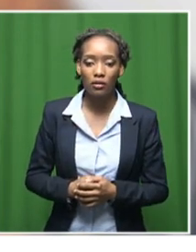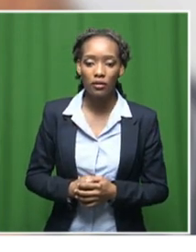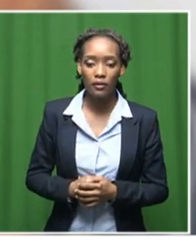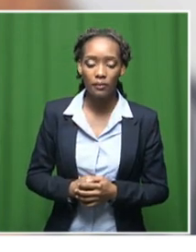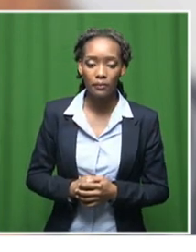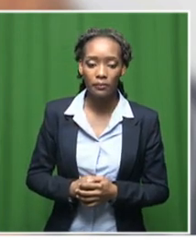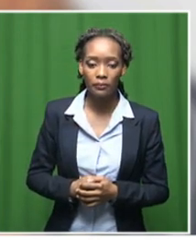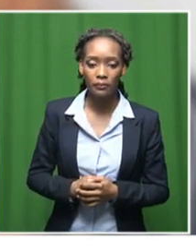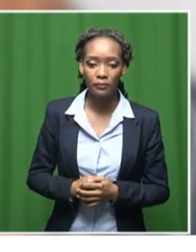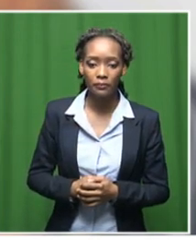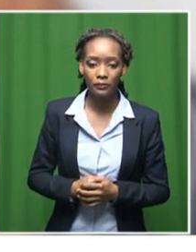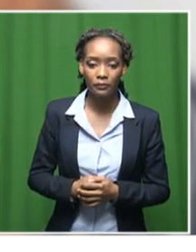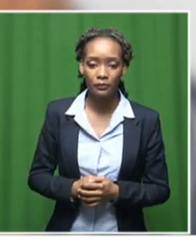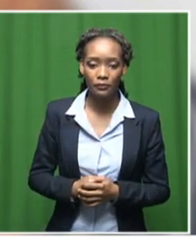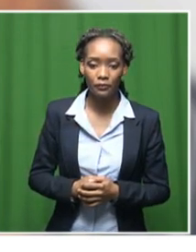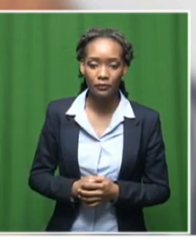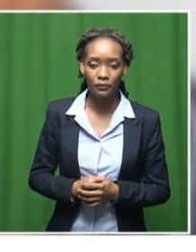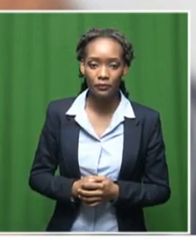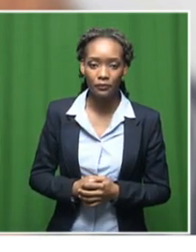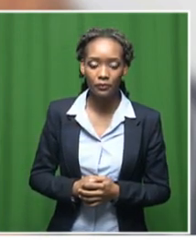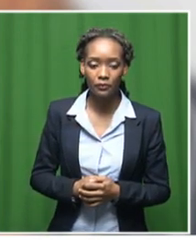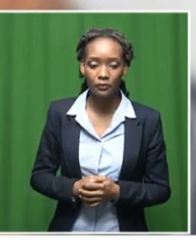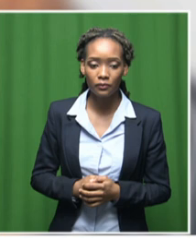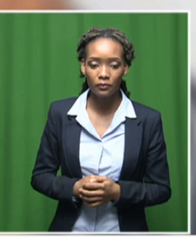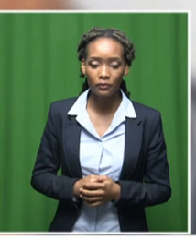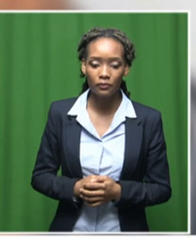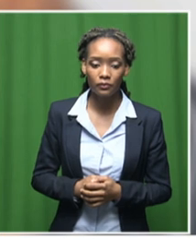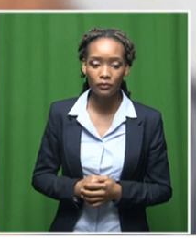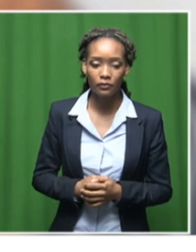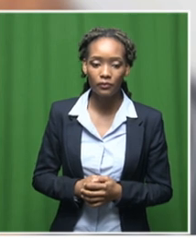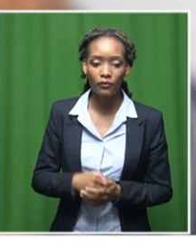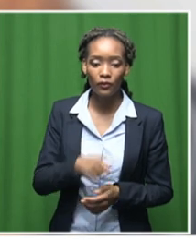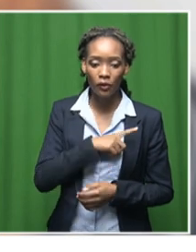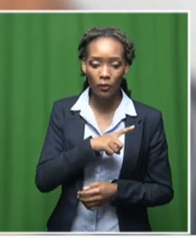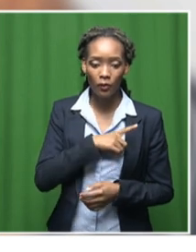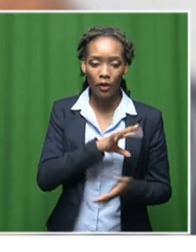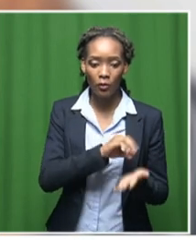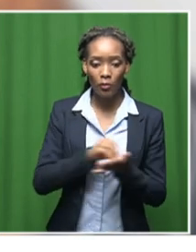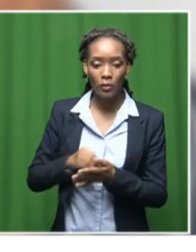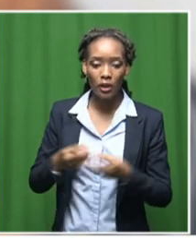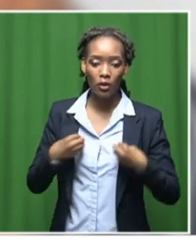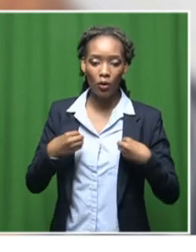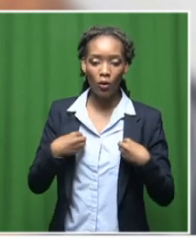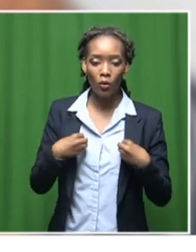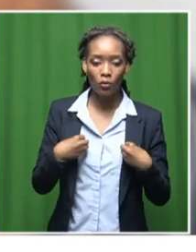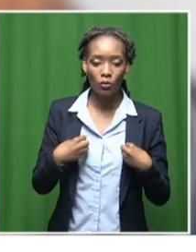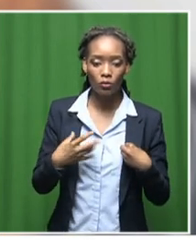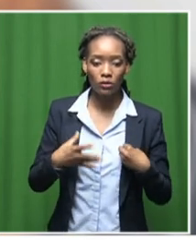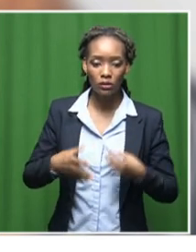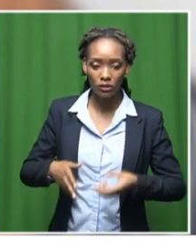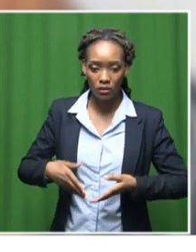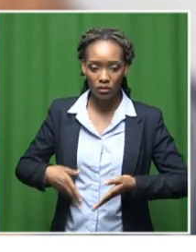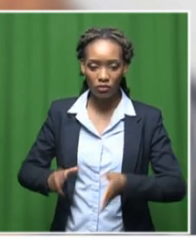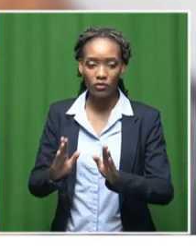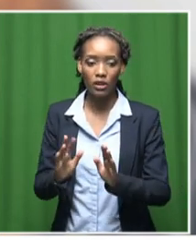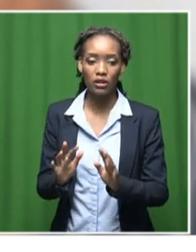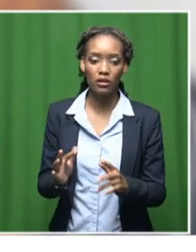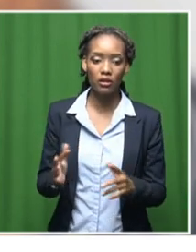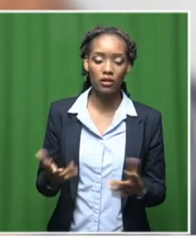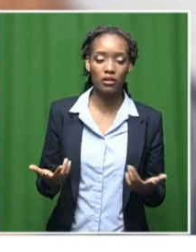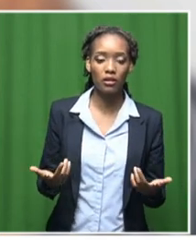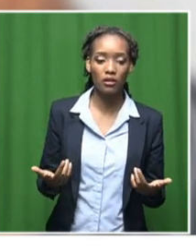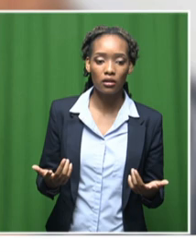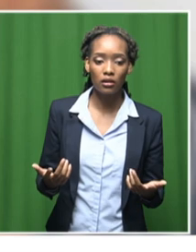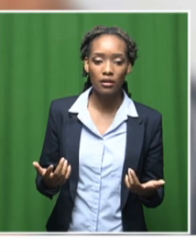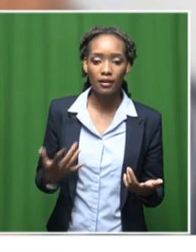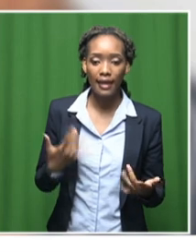you bring, your own flavor and colors to these characters. So it's always exciting, but also very nerve-wracking